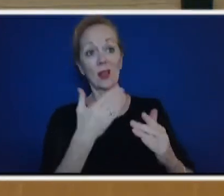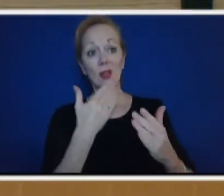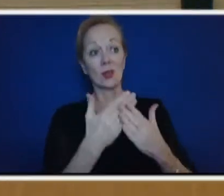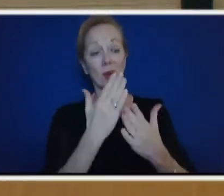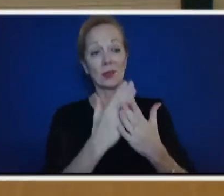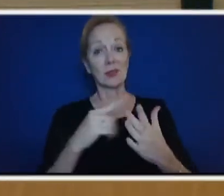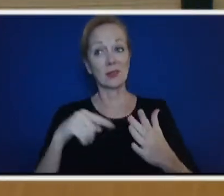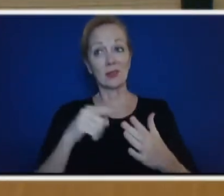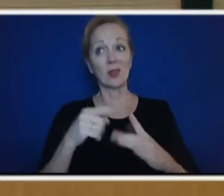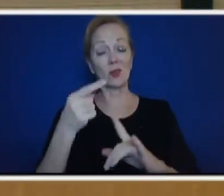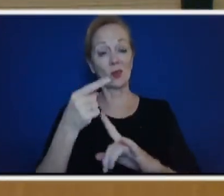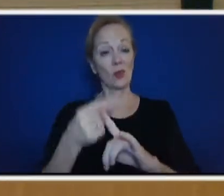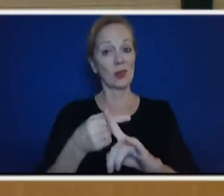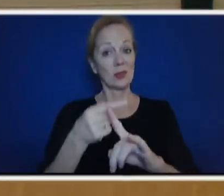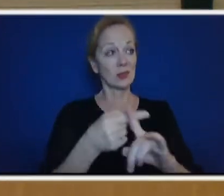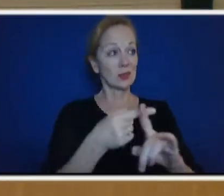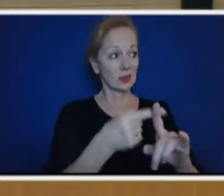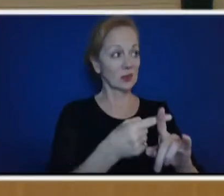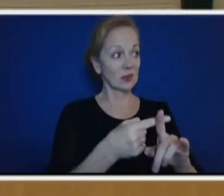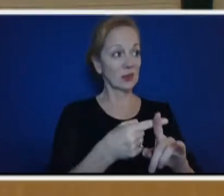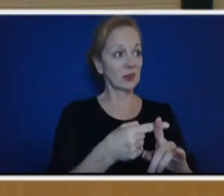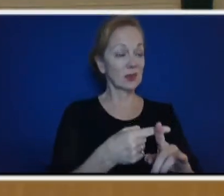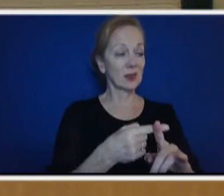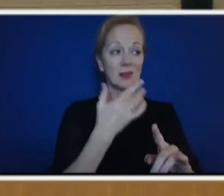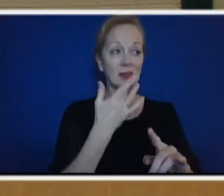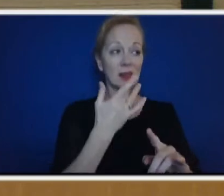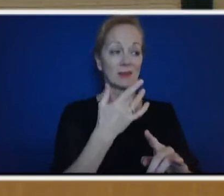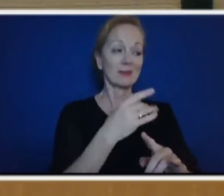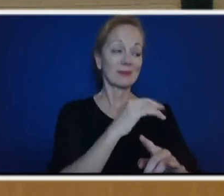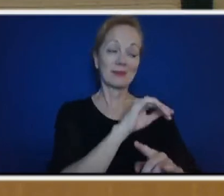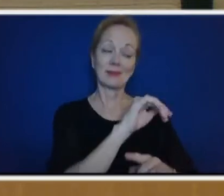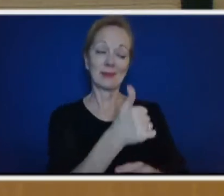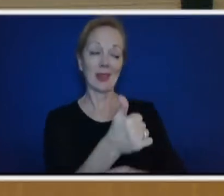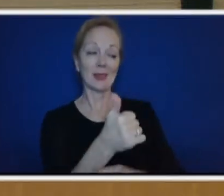up for rentals rather than single family.